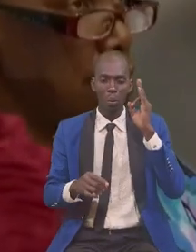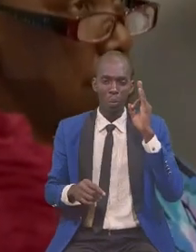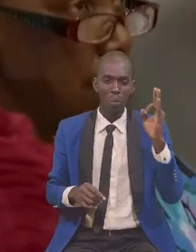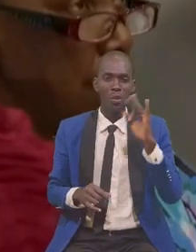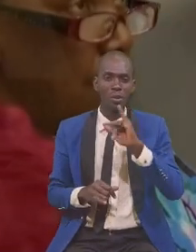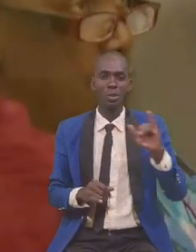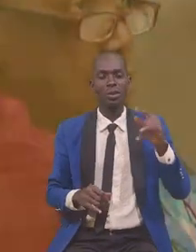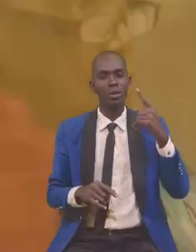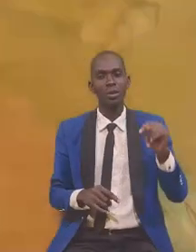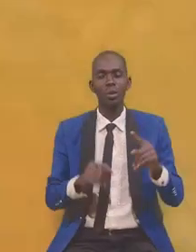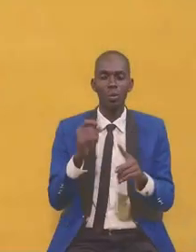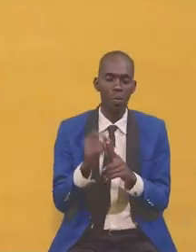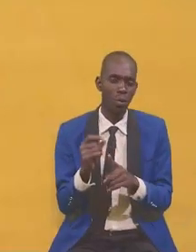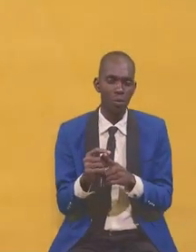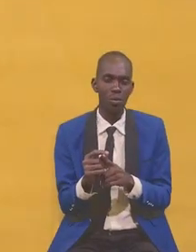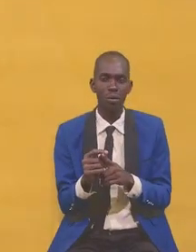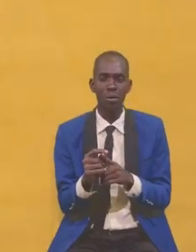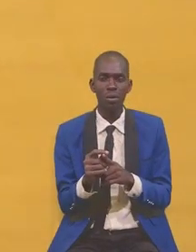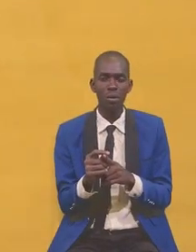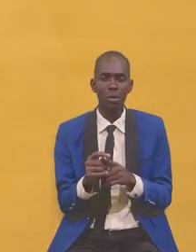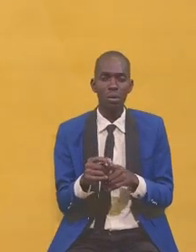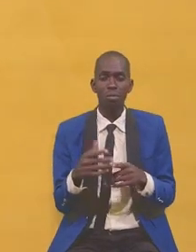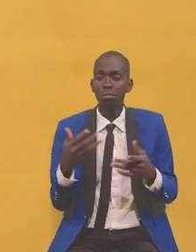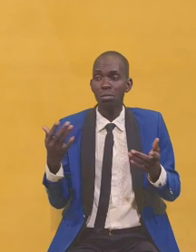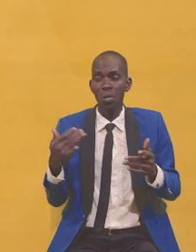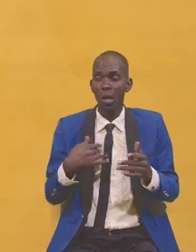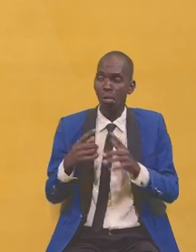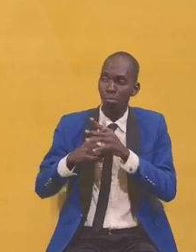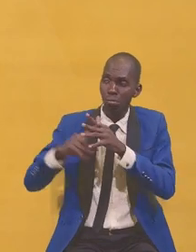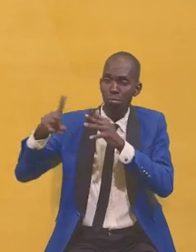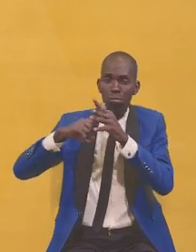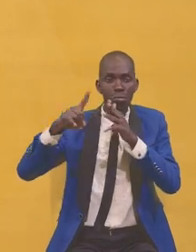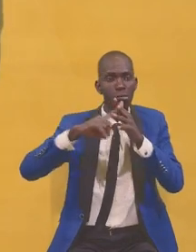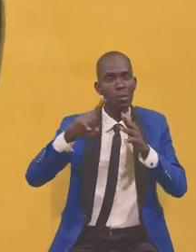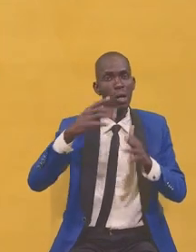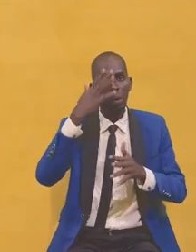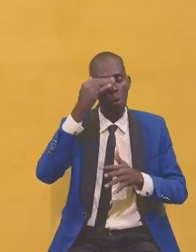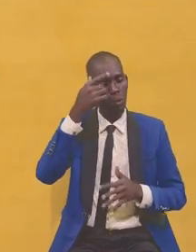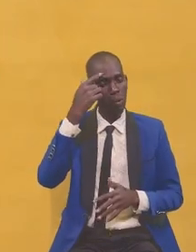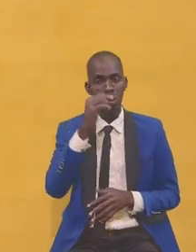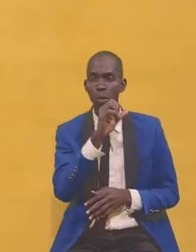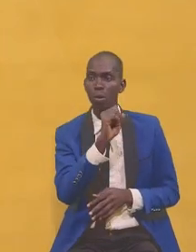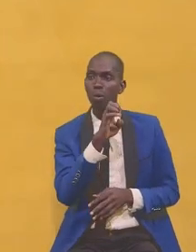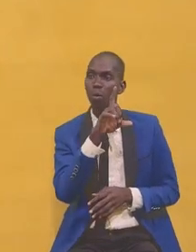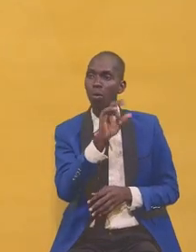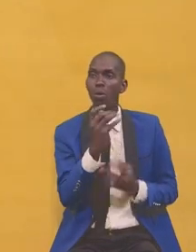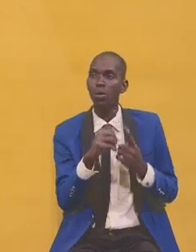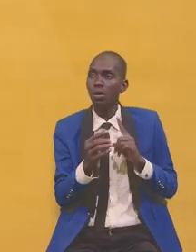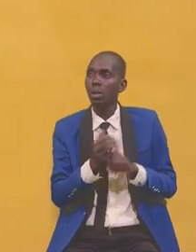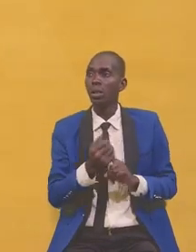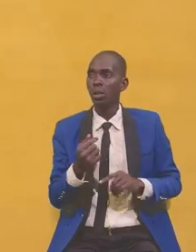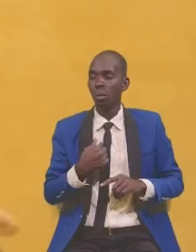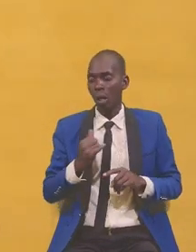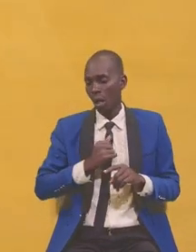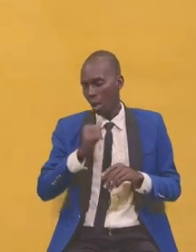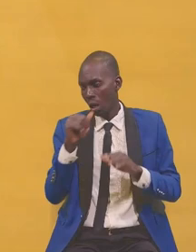Licking their wounds. I left my house, persecution. I'm suffering, persecution.